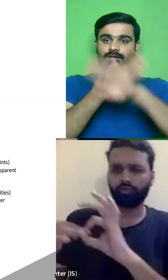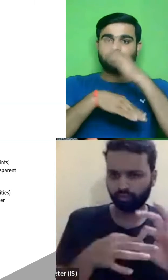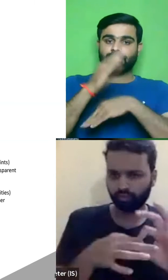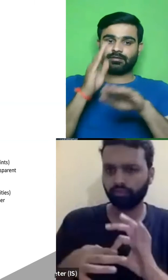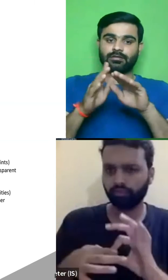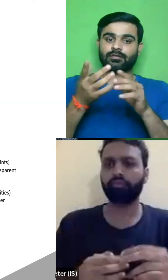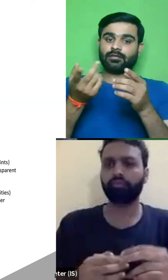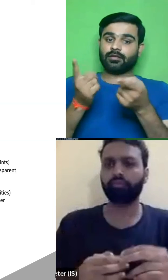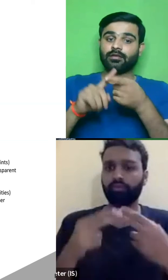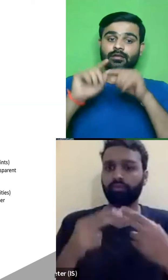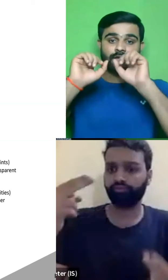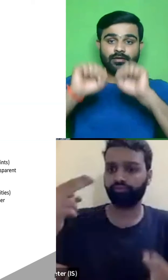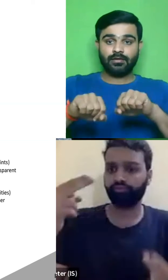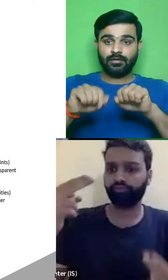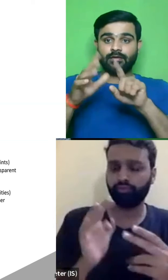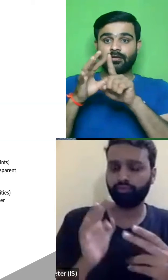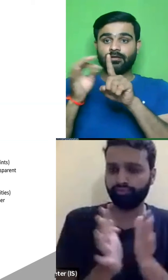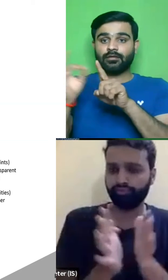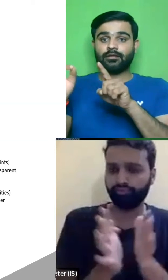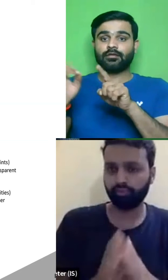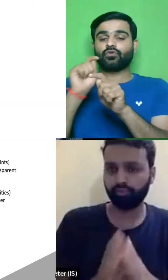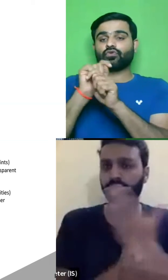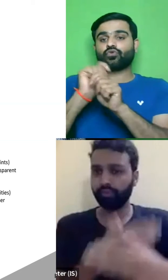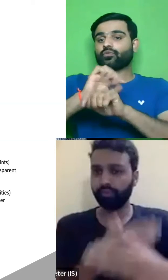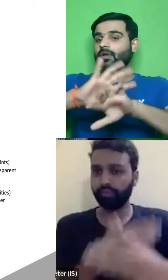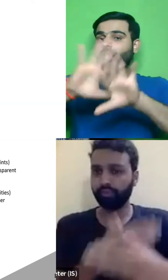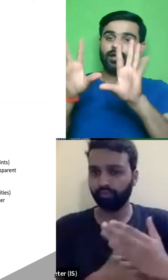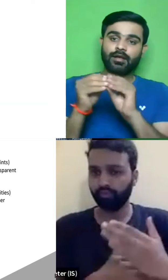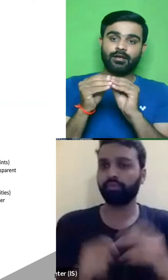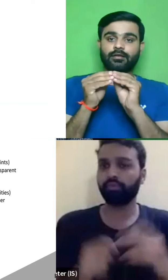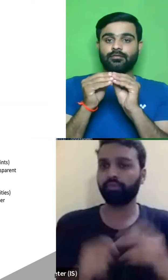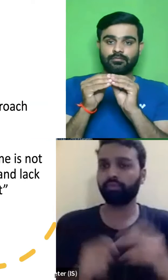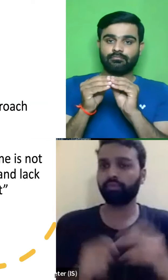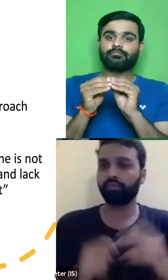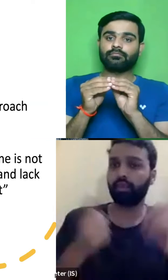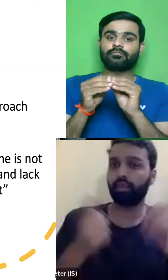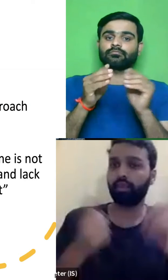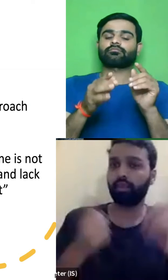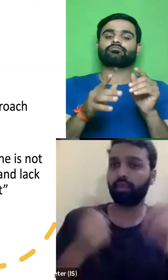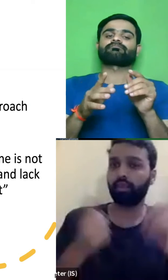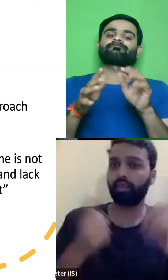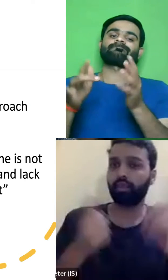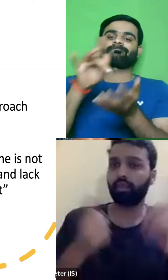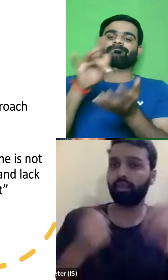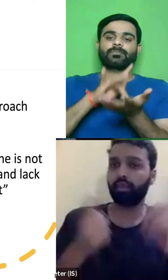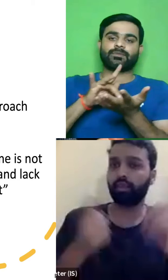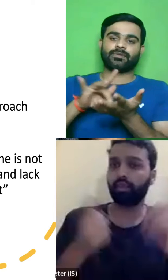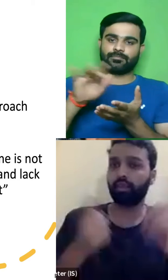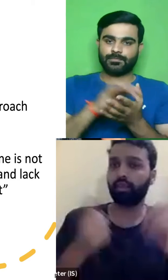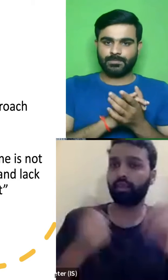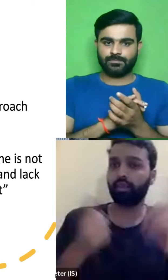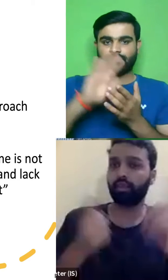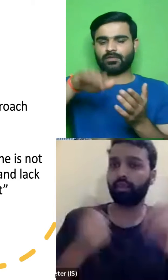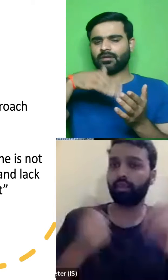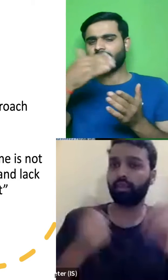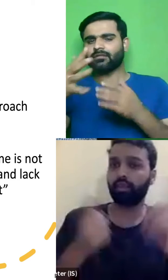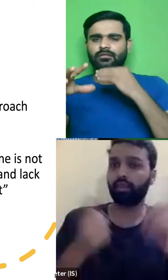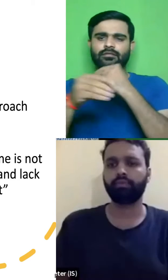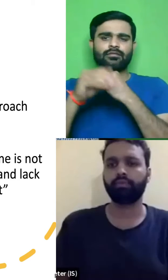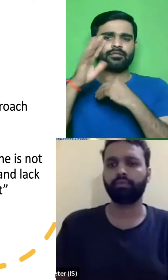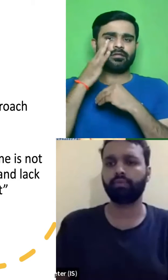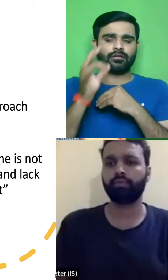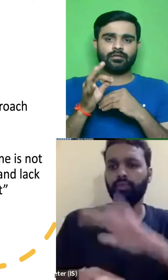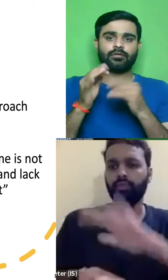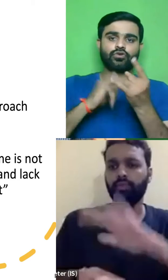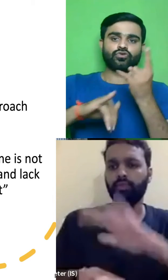has to work across ministries, across silos. And another thing that's important with inclusive